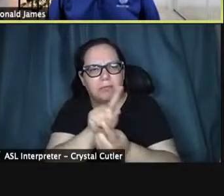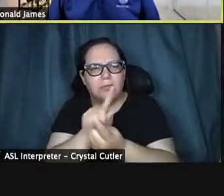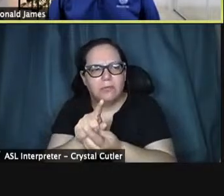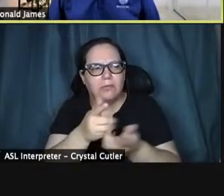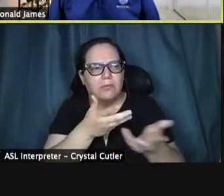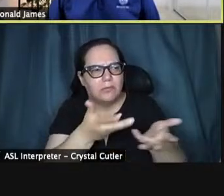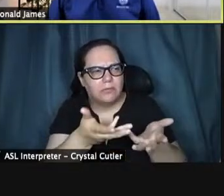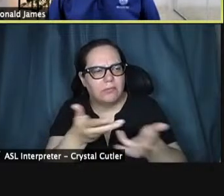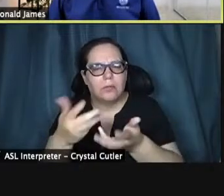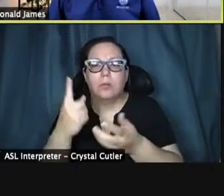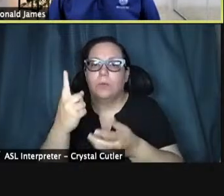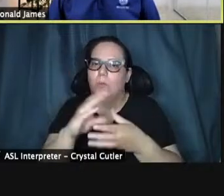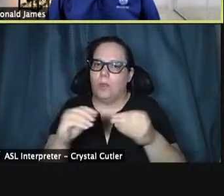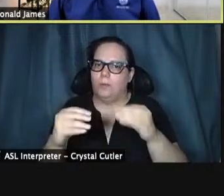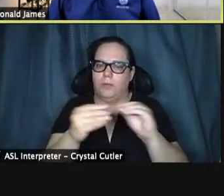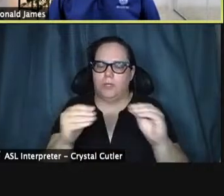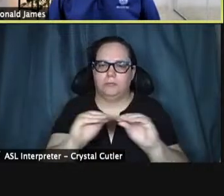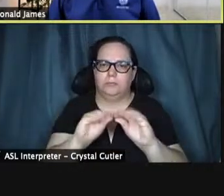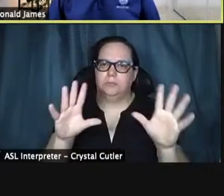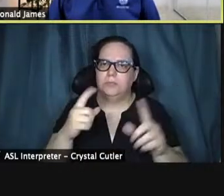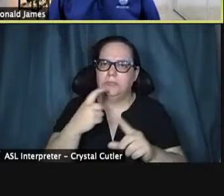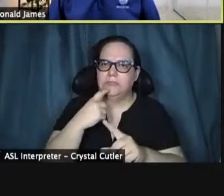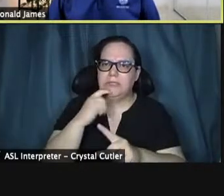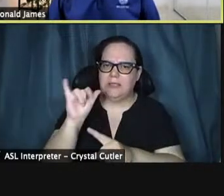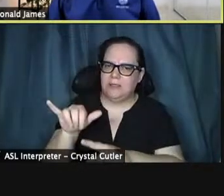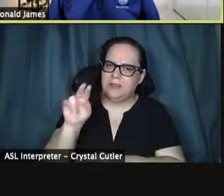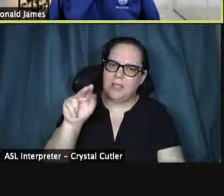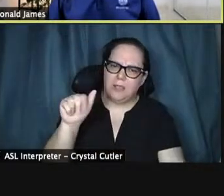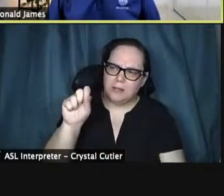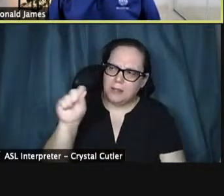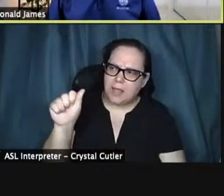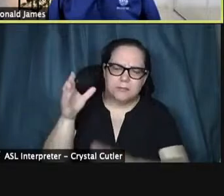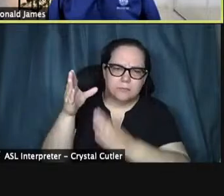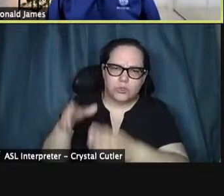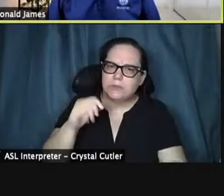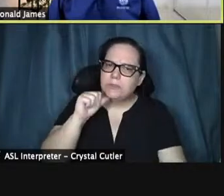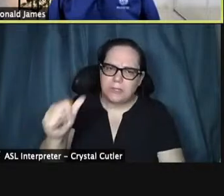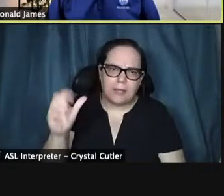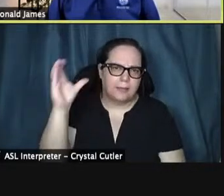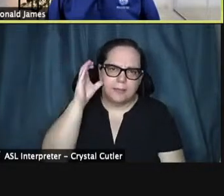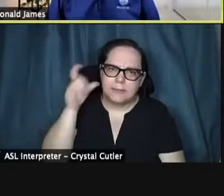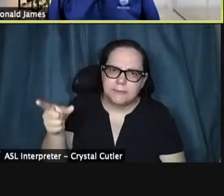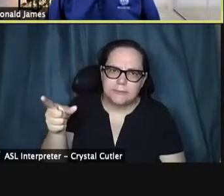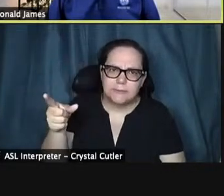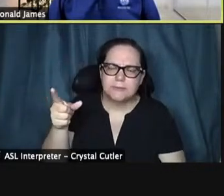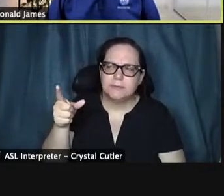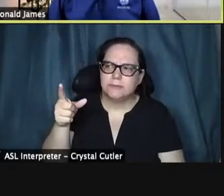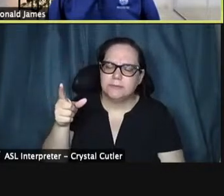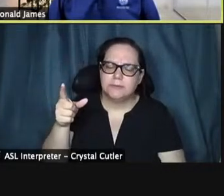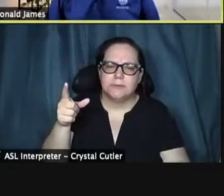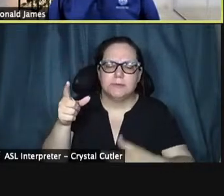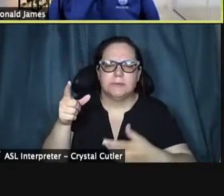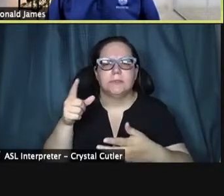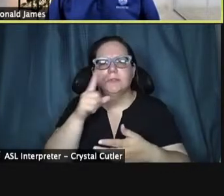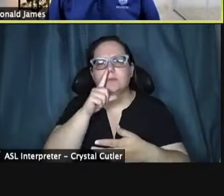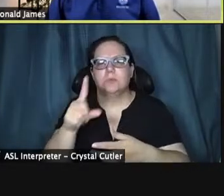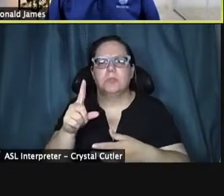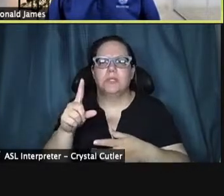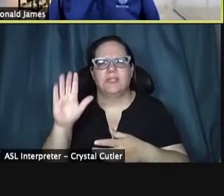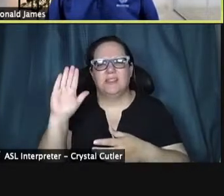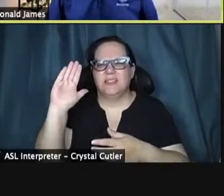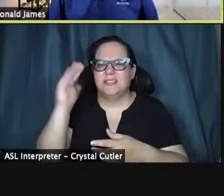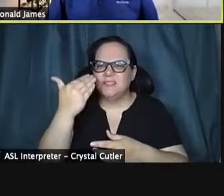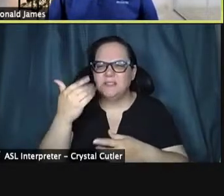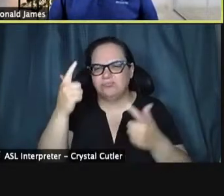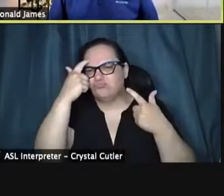out. They said the NASA person did not listen. The staff also complained that the person presented rather arrogantly.